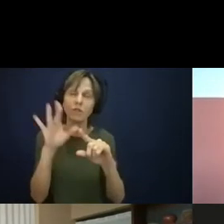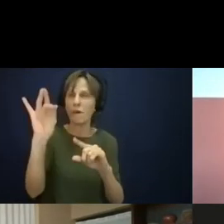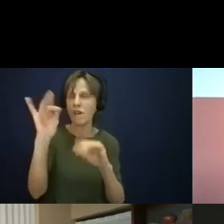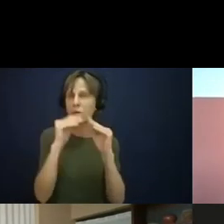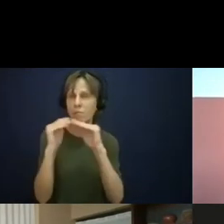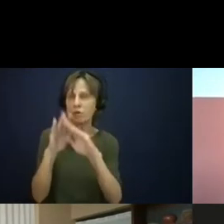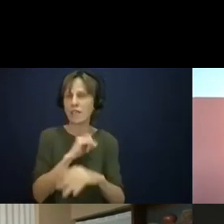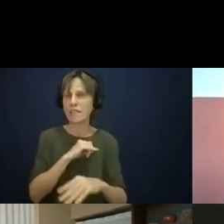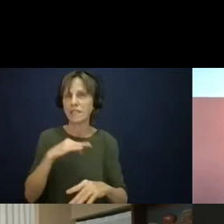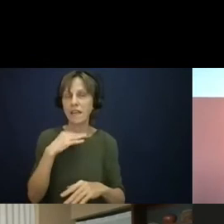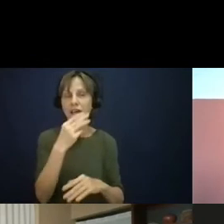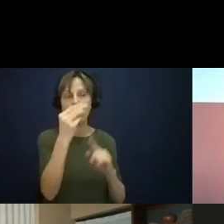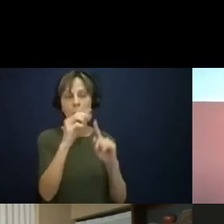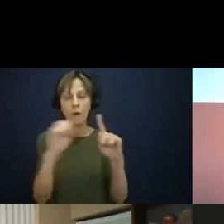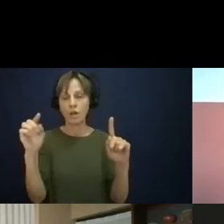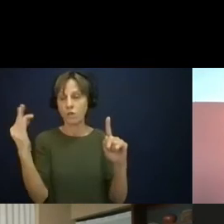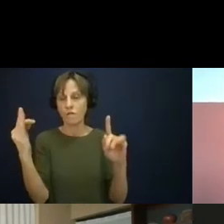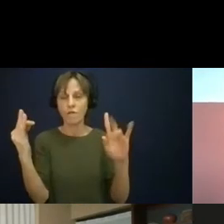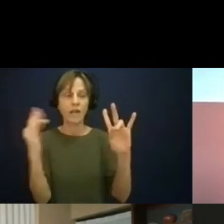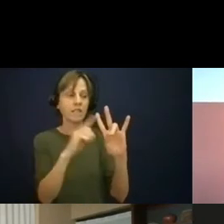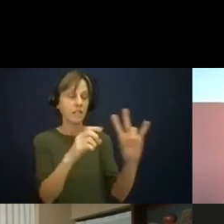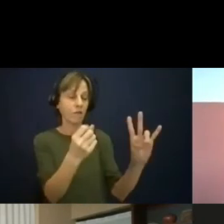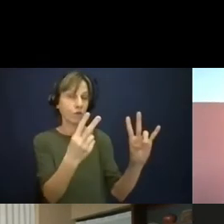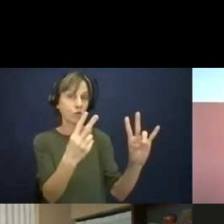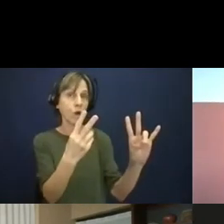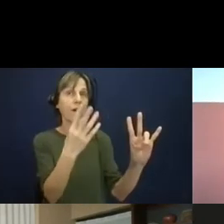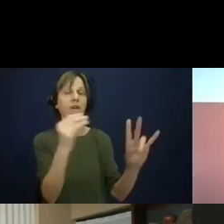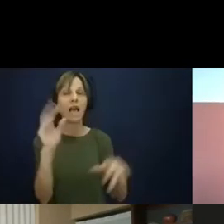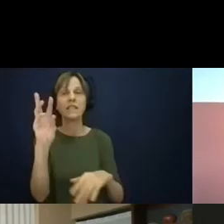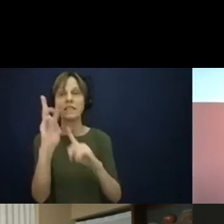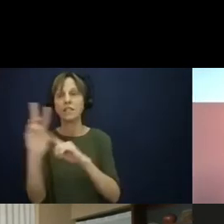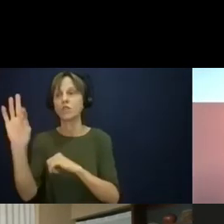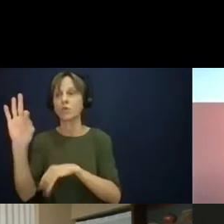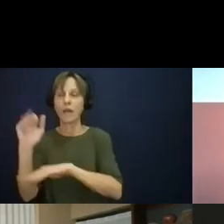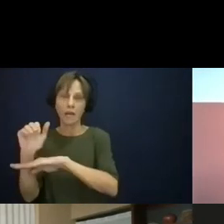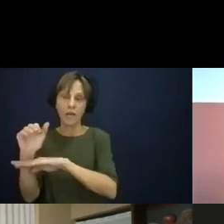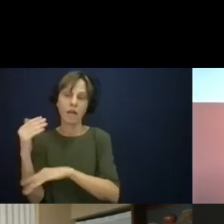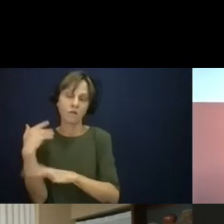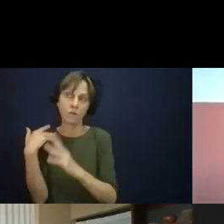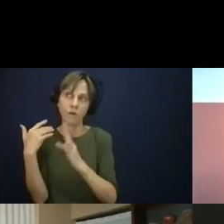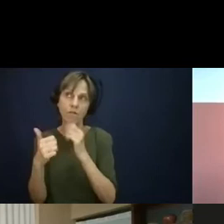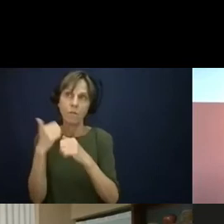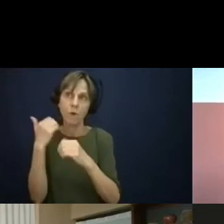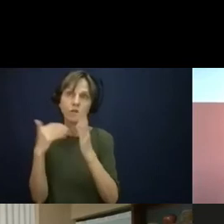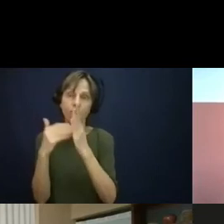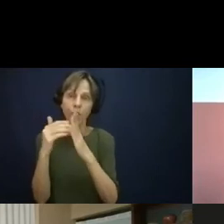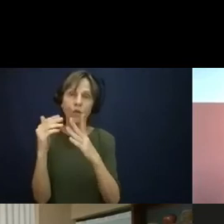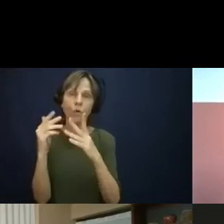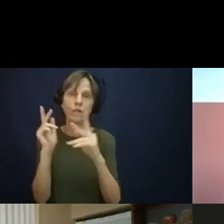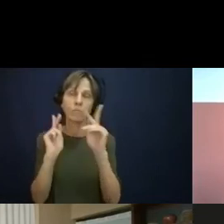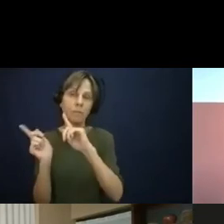Monday through Friday from 7 to 12 and from 6 to 9 at night when we have the most frequent, users in the park.